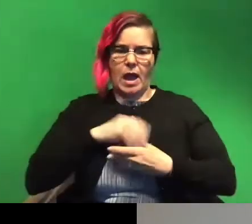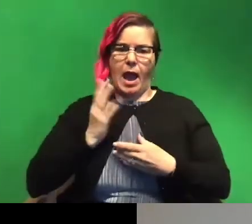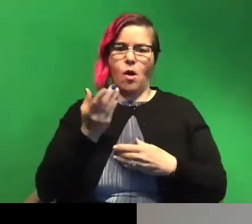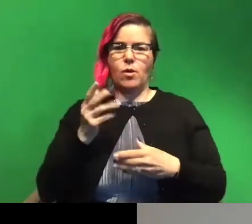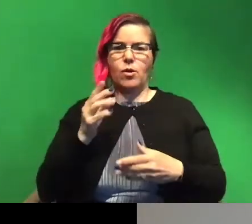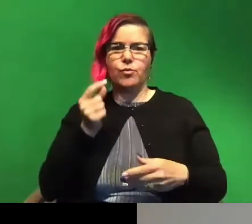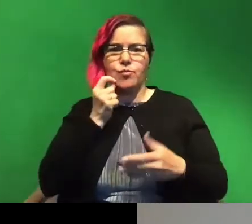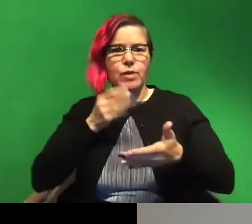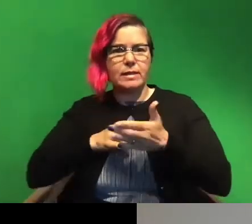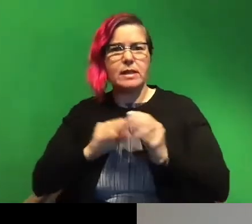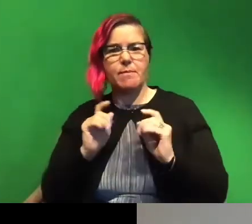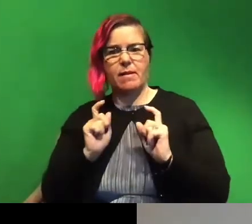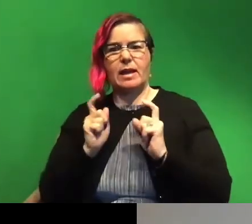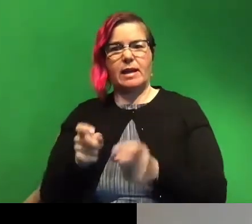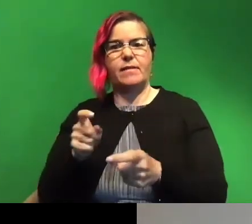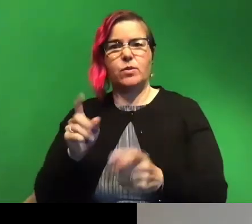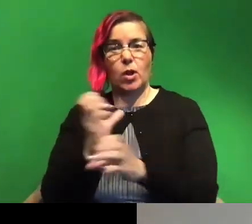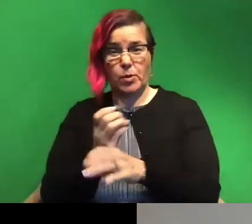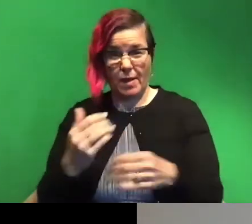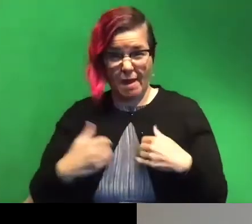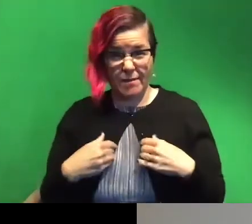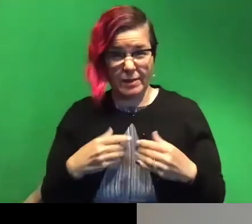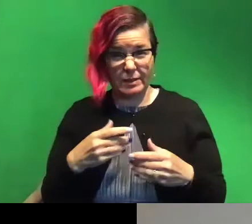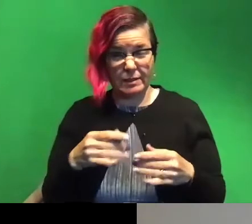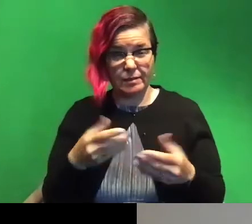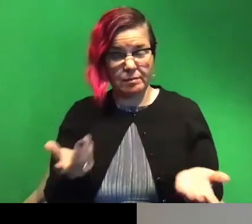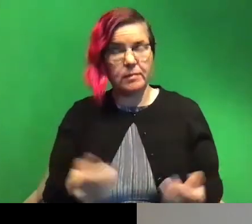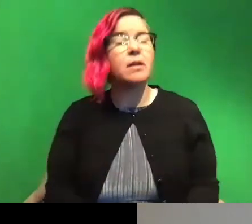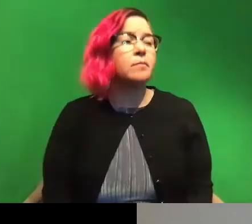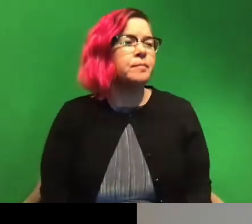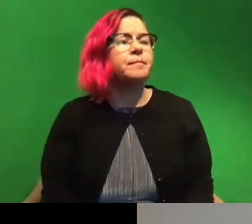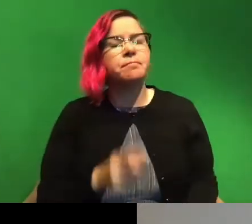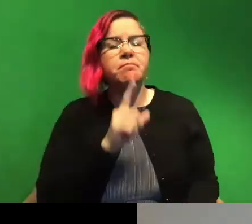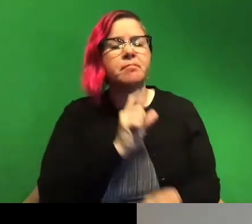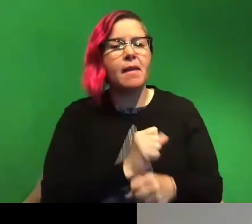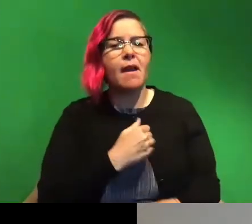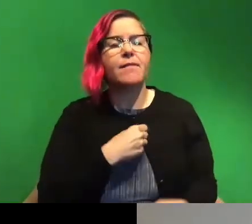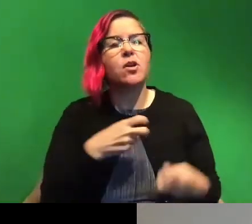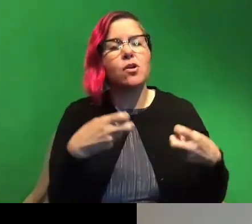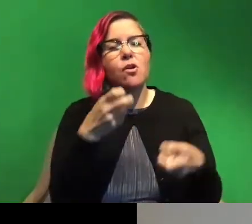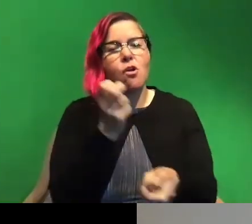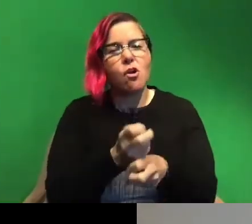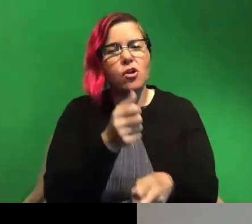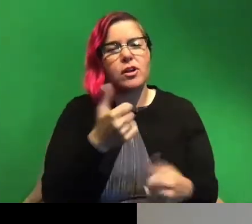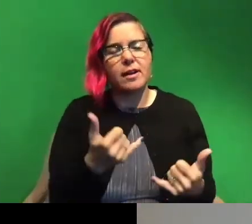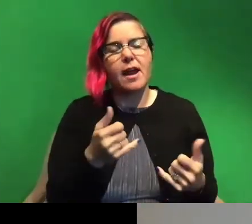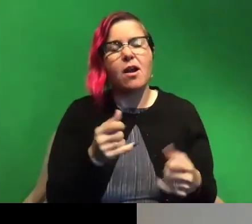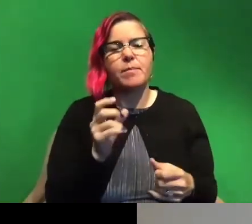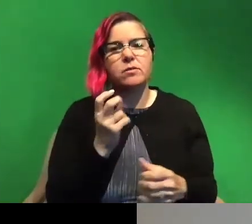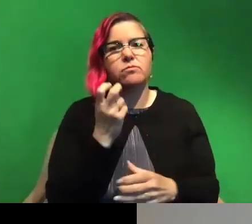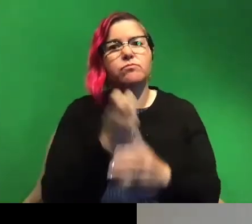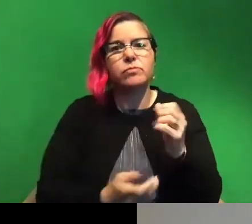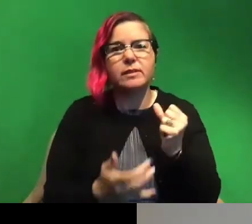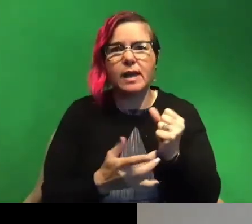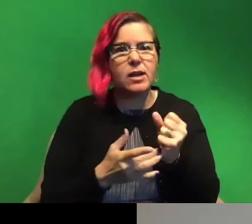just give it to our computers? Yes, actually there is. It's a little harder now that we're so far into technology and it's speeding